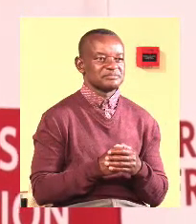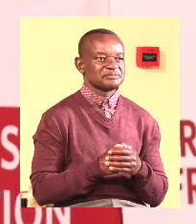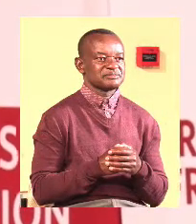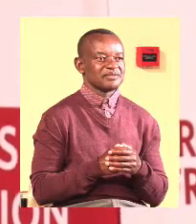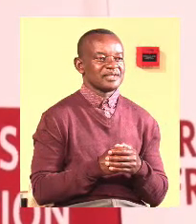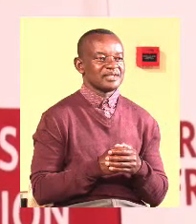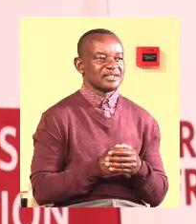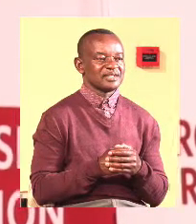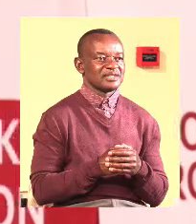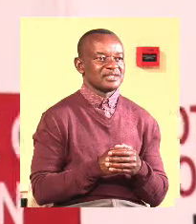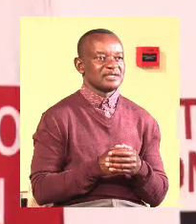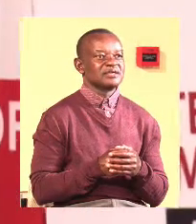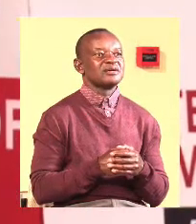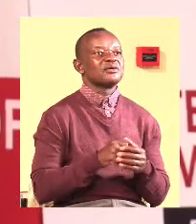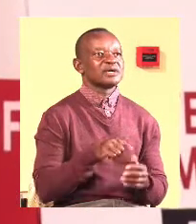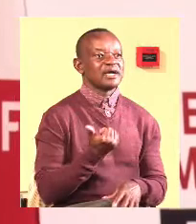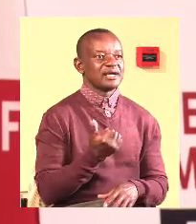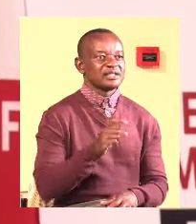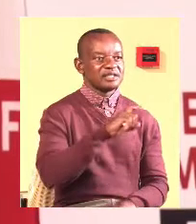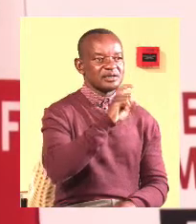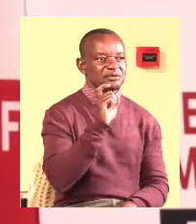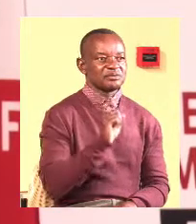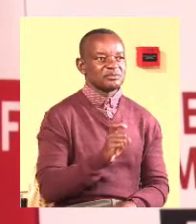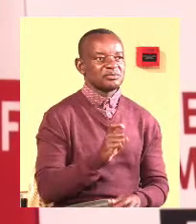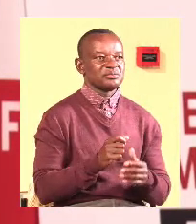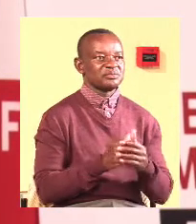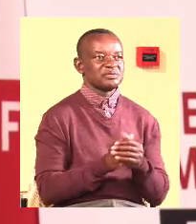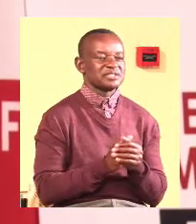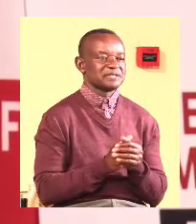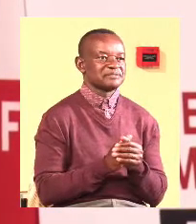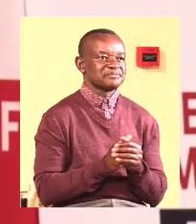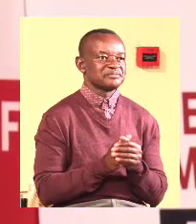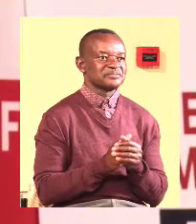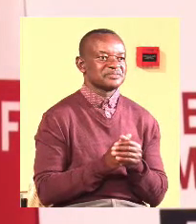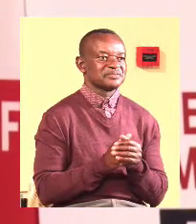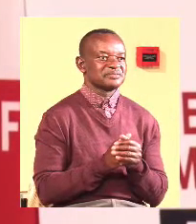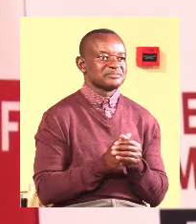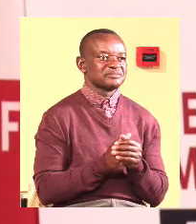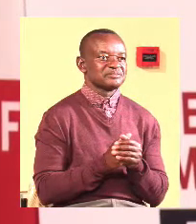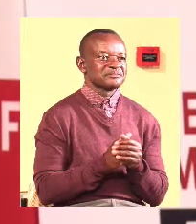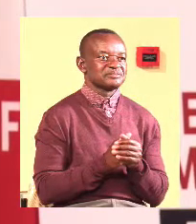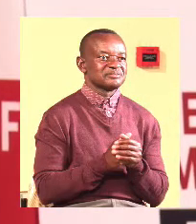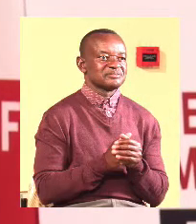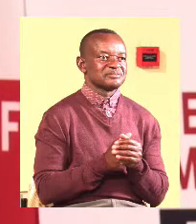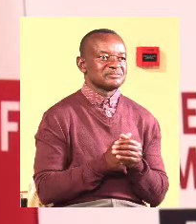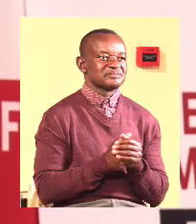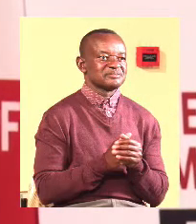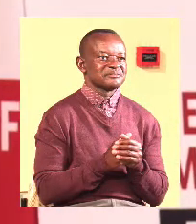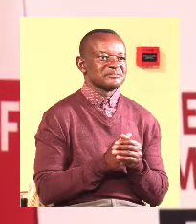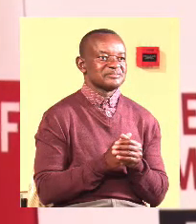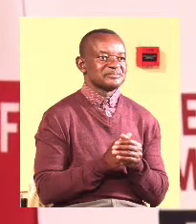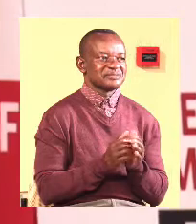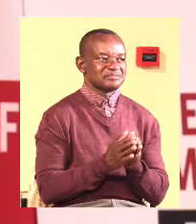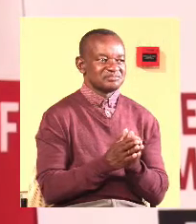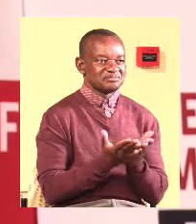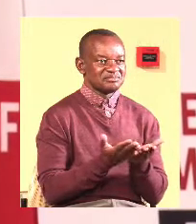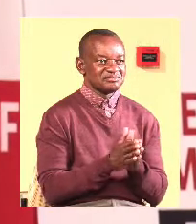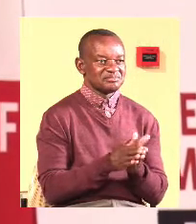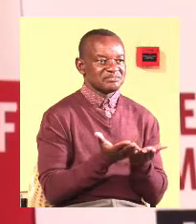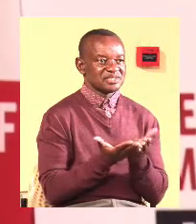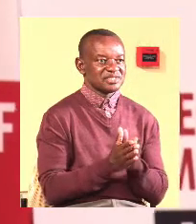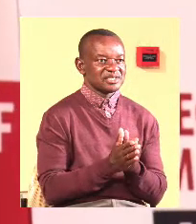any printed materials in place, and in which languages? And where can one get them?